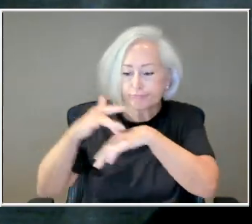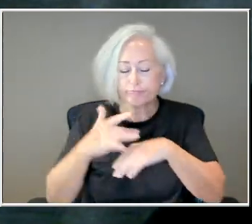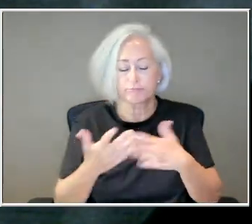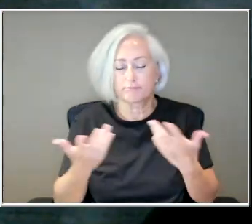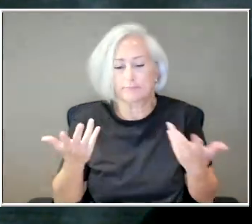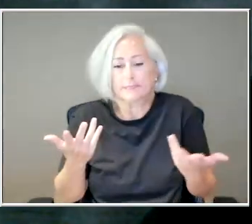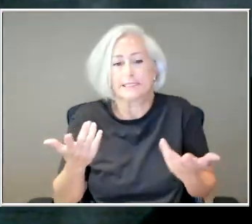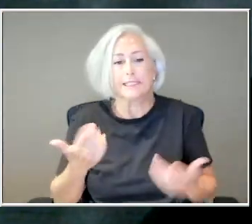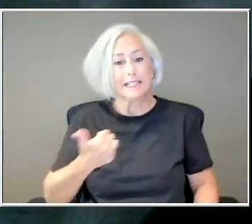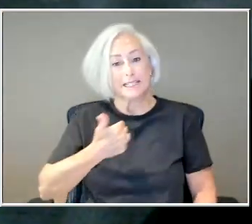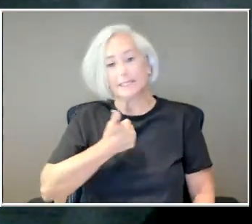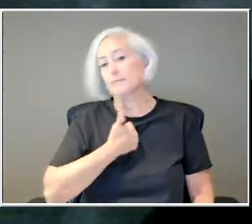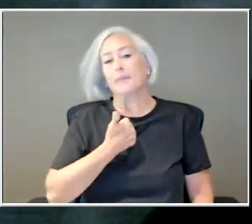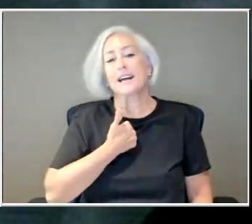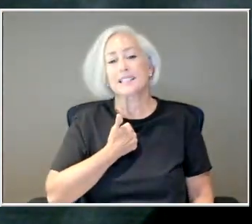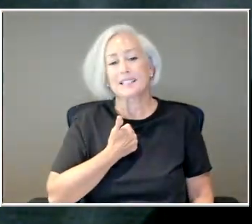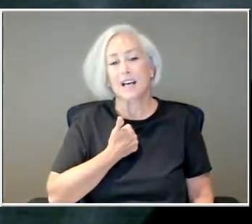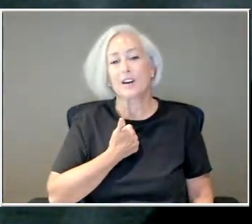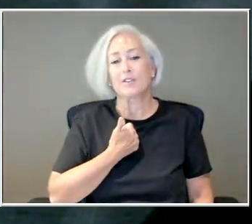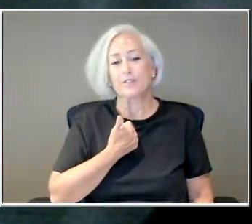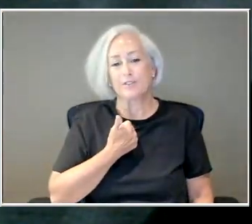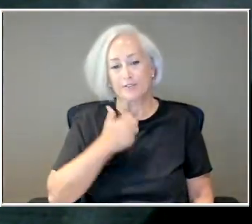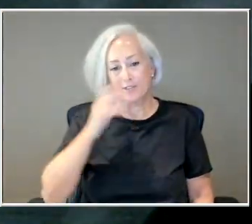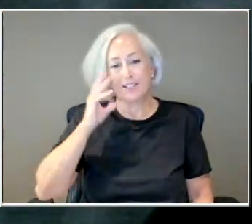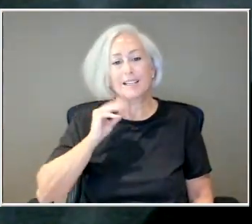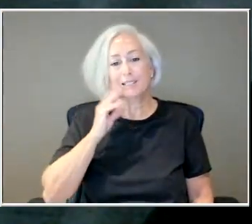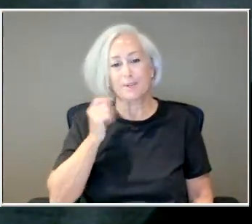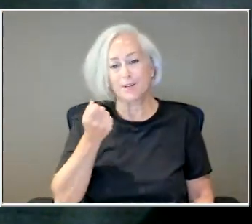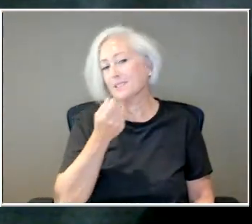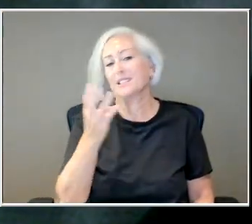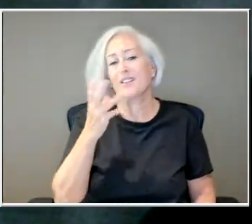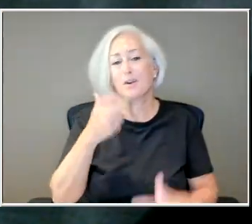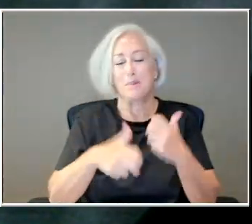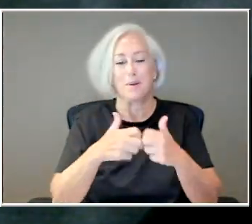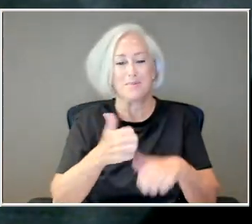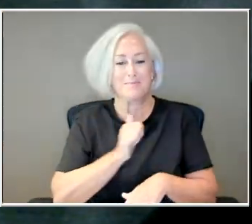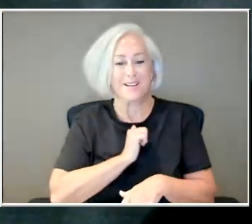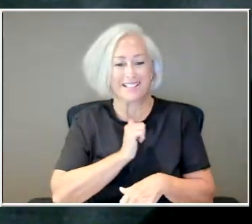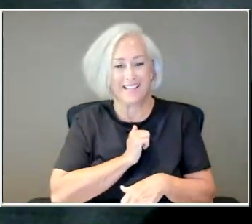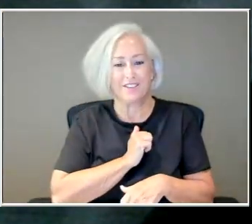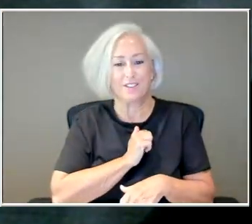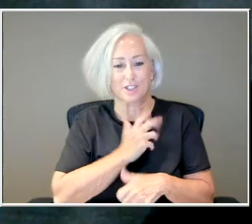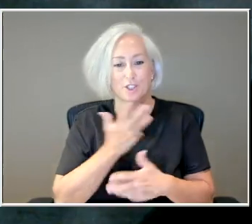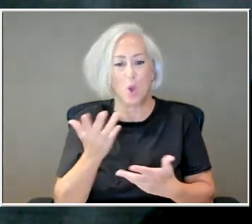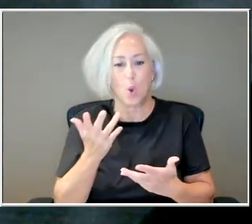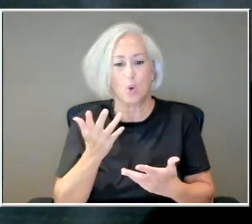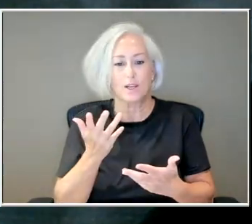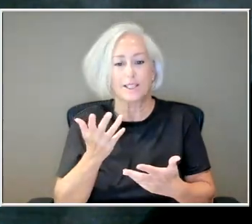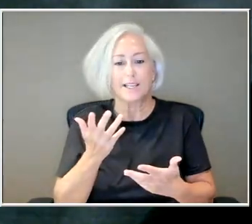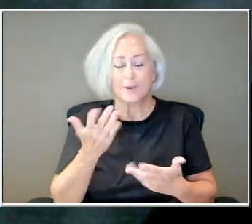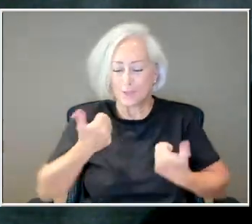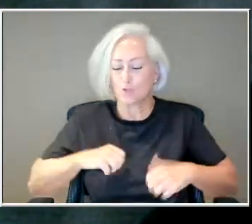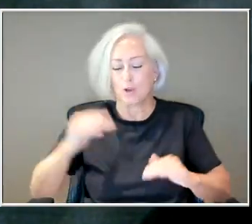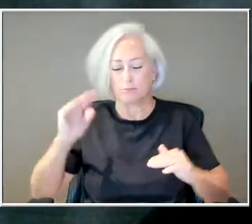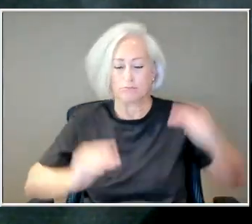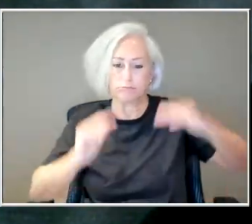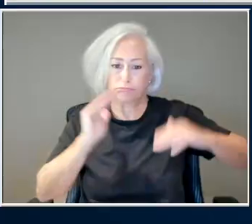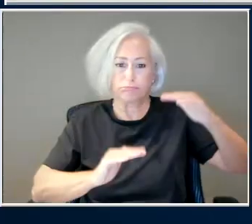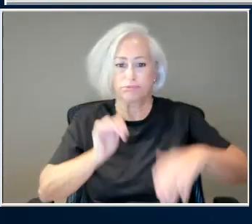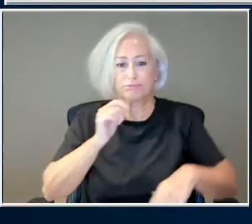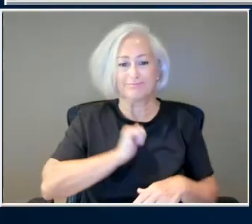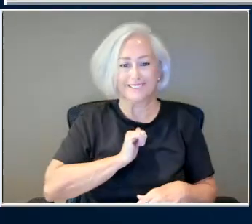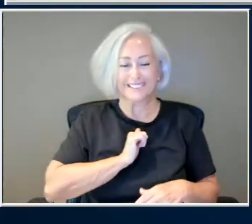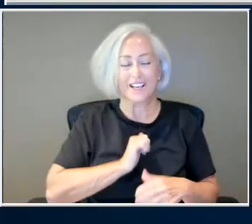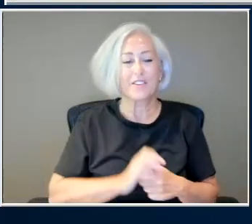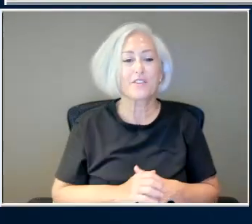going through several issues in my life as well. So it was a bit of a balancing act on my end as well. And we're going to